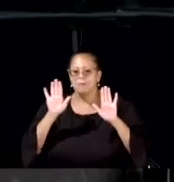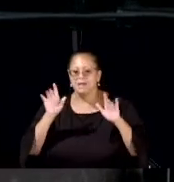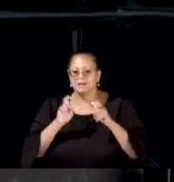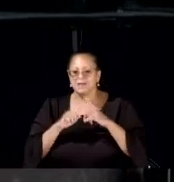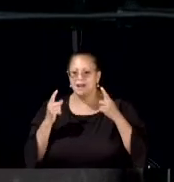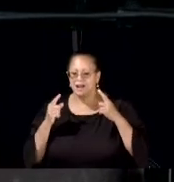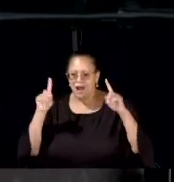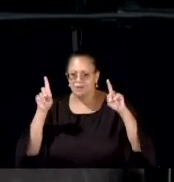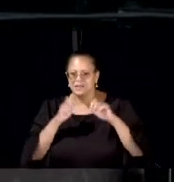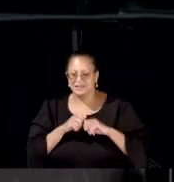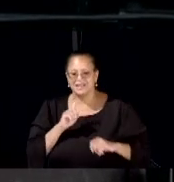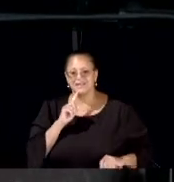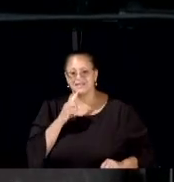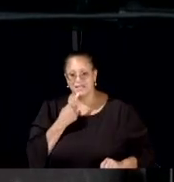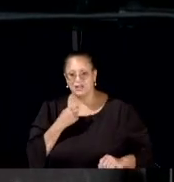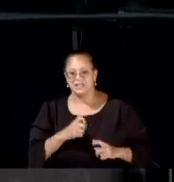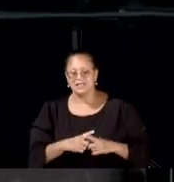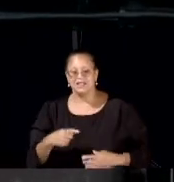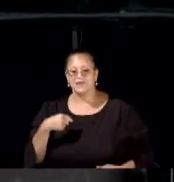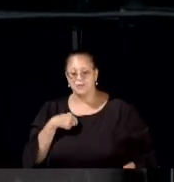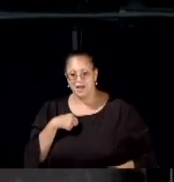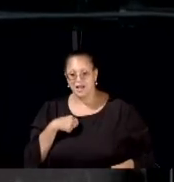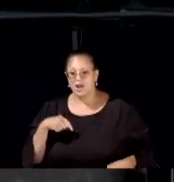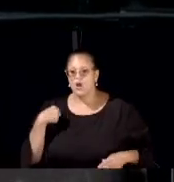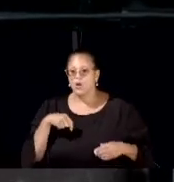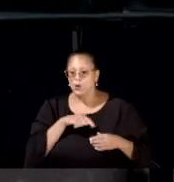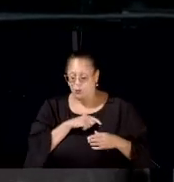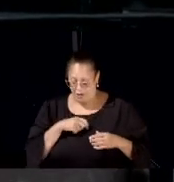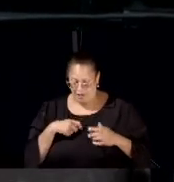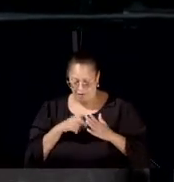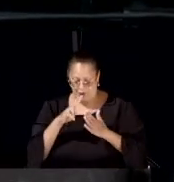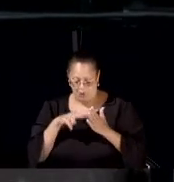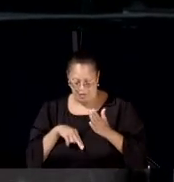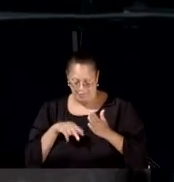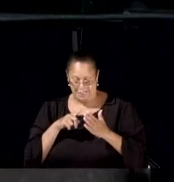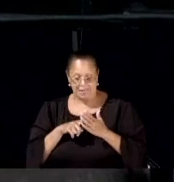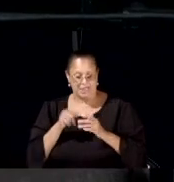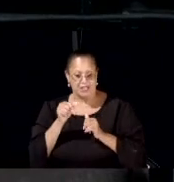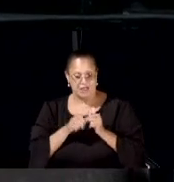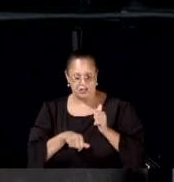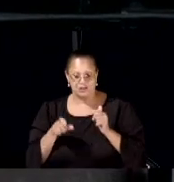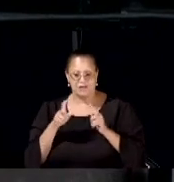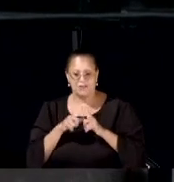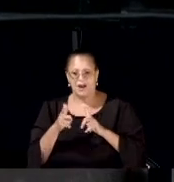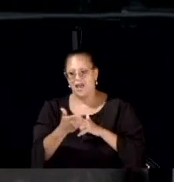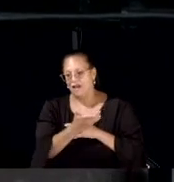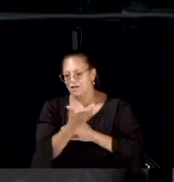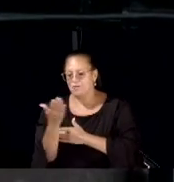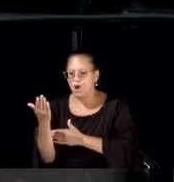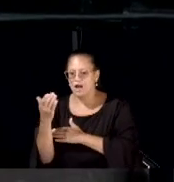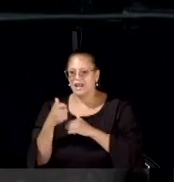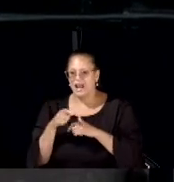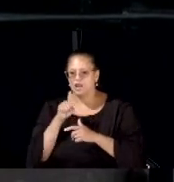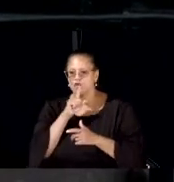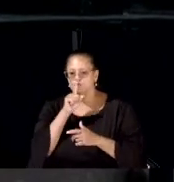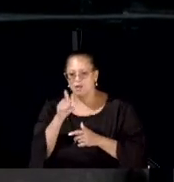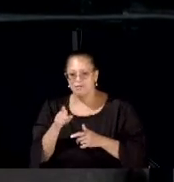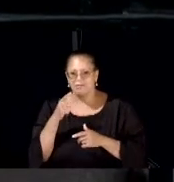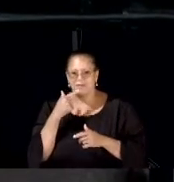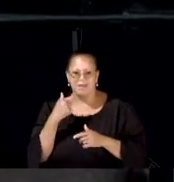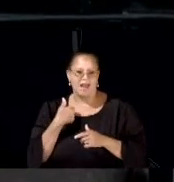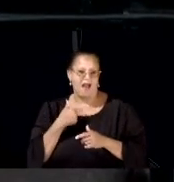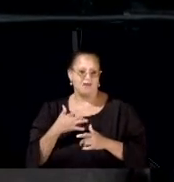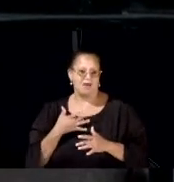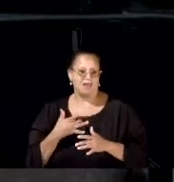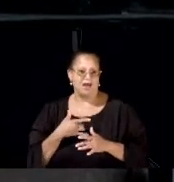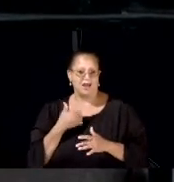accomplishments. And seriously, take it from me. We read each and every single one of them every morning. And truthfully, sometimes it felt like I would